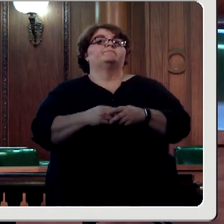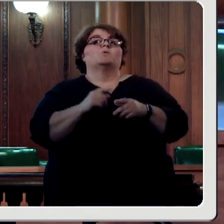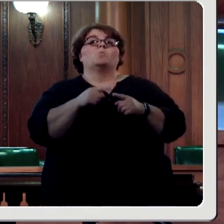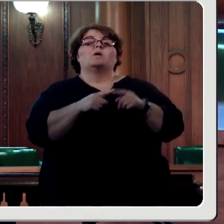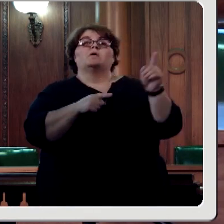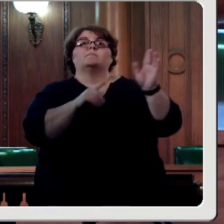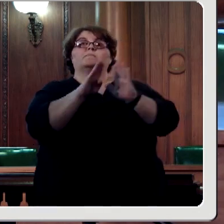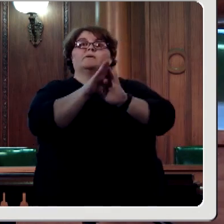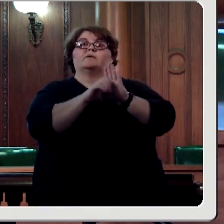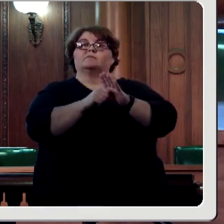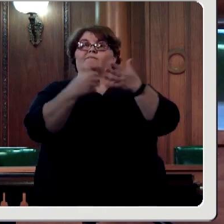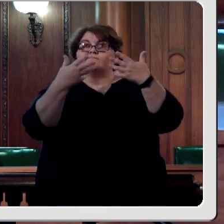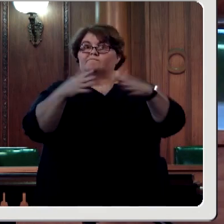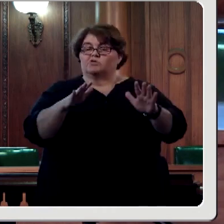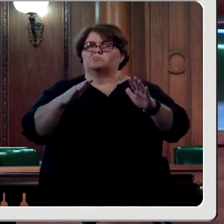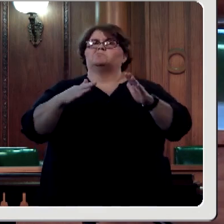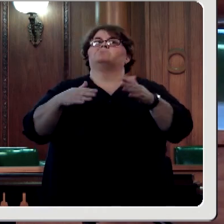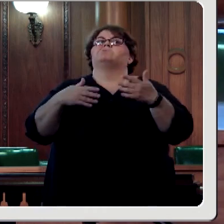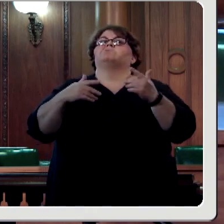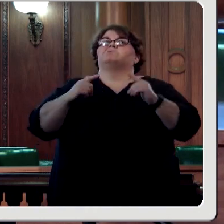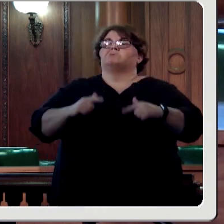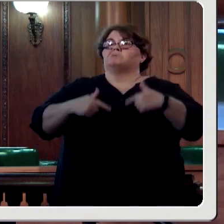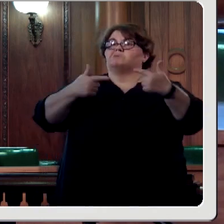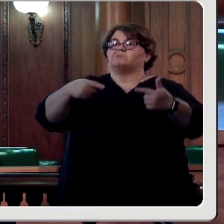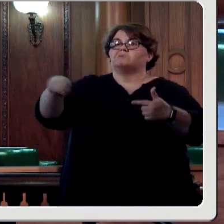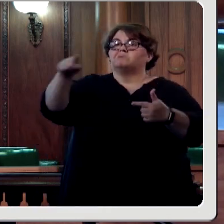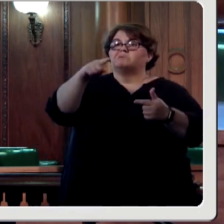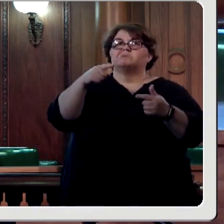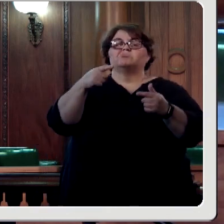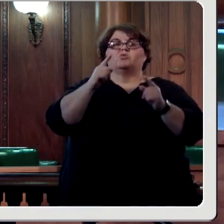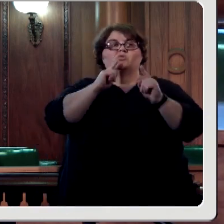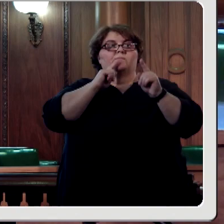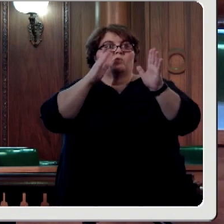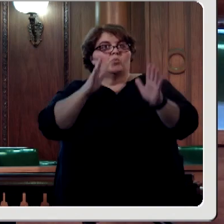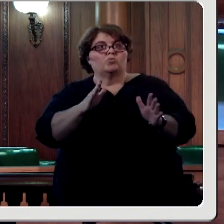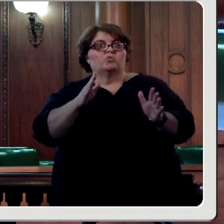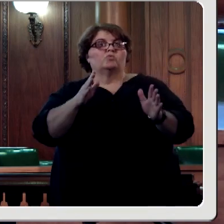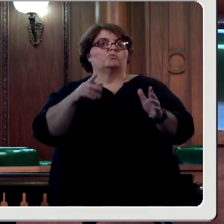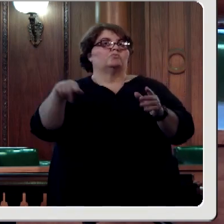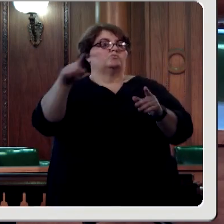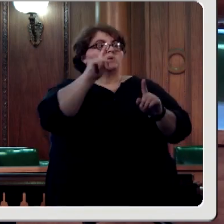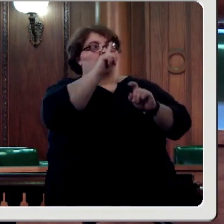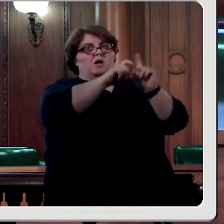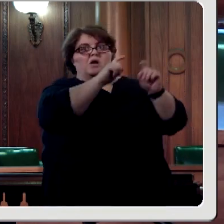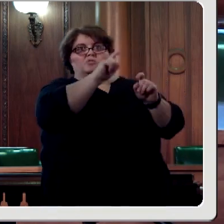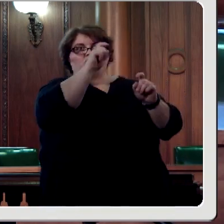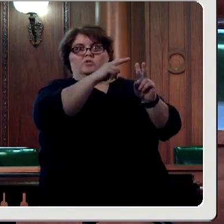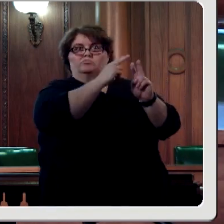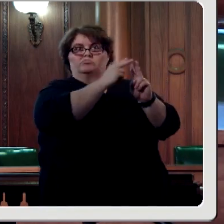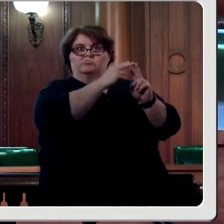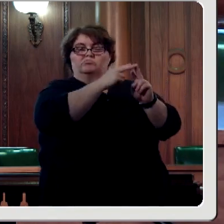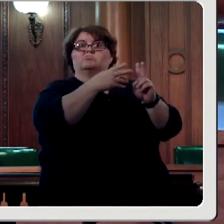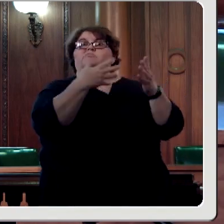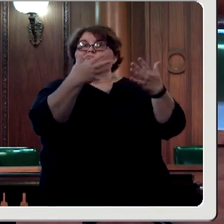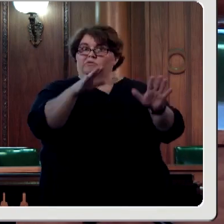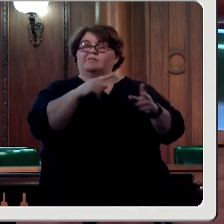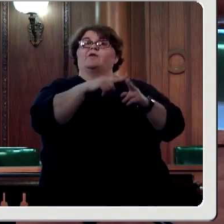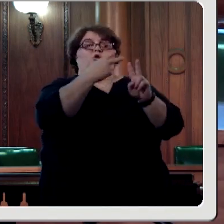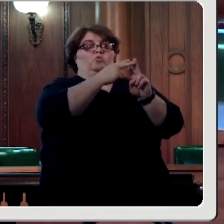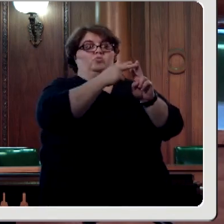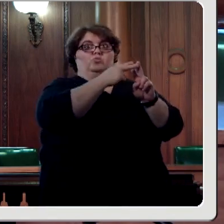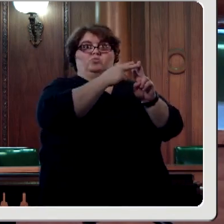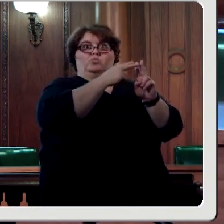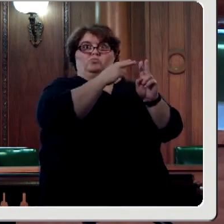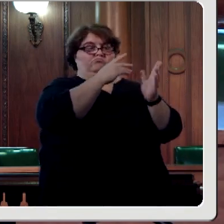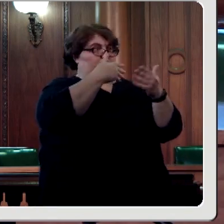any questions you might have for Dr. Hessler or Dr. Roose, that'll be the appropriate time. Dr. Hessler, thank you